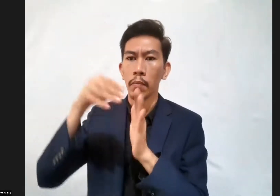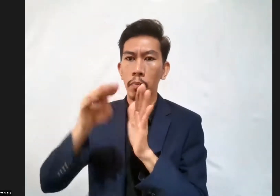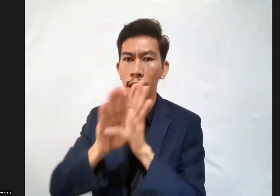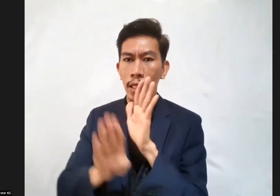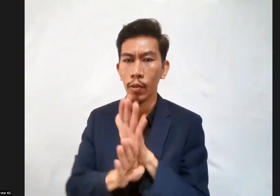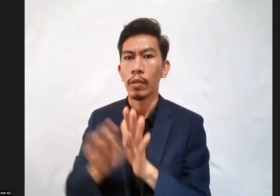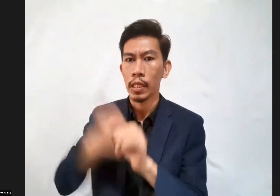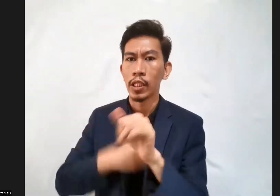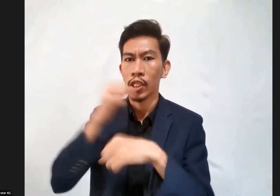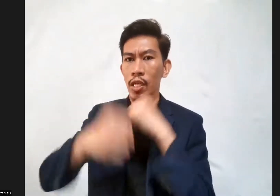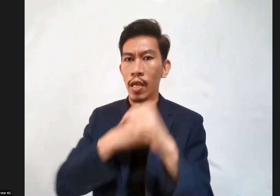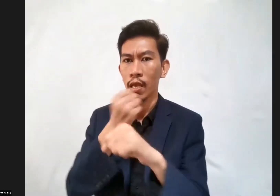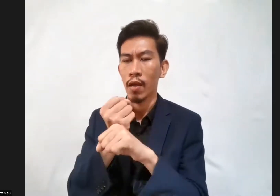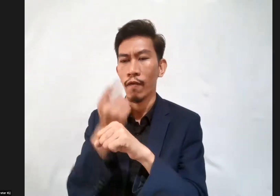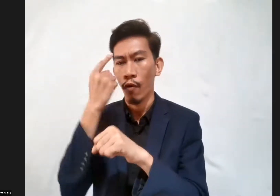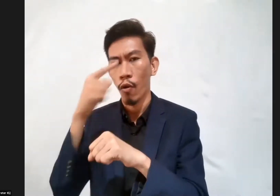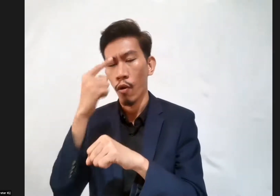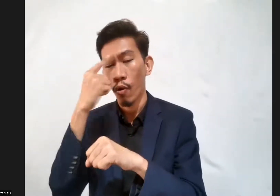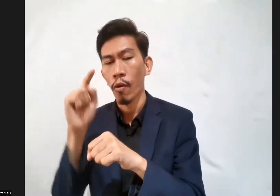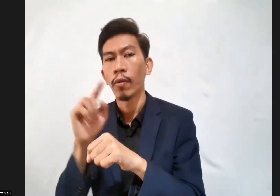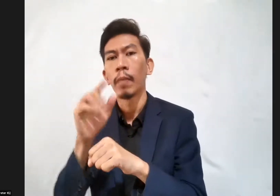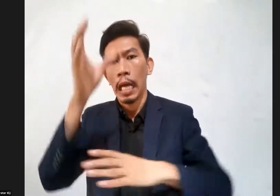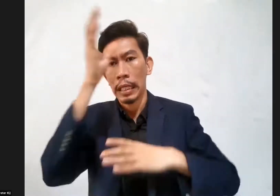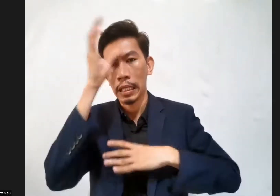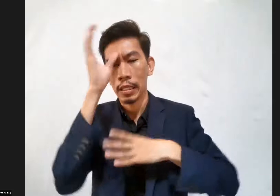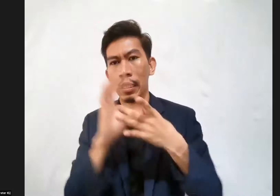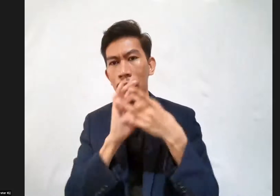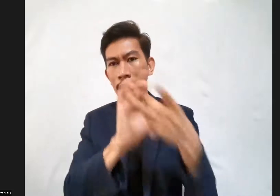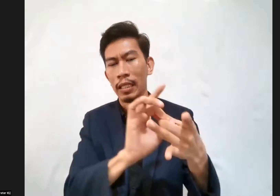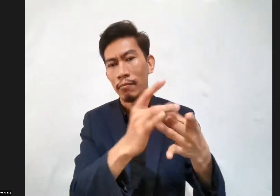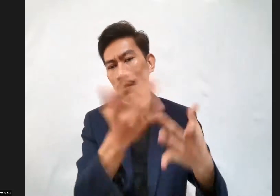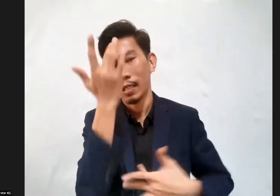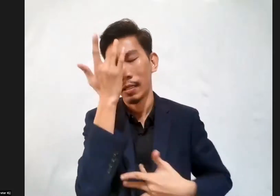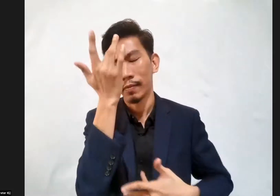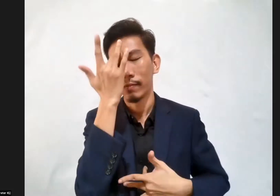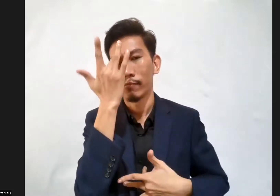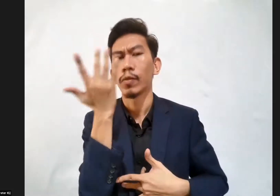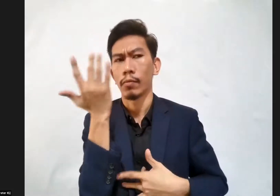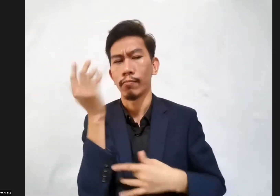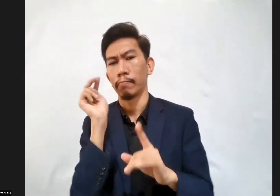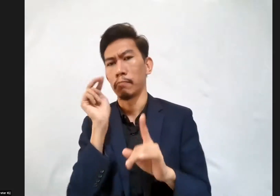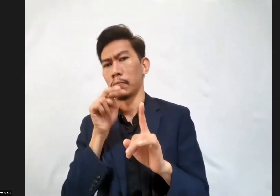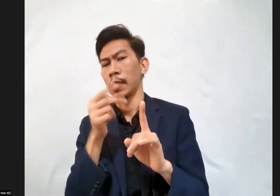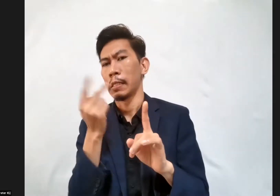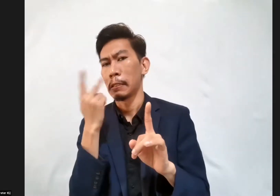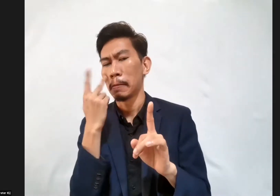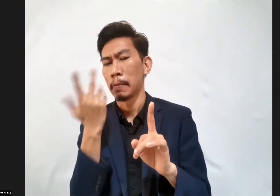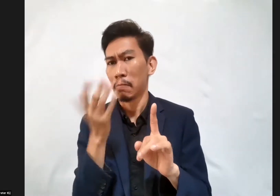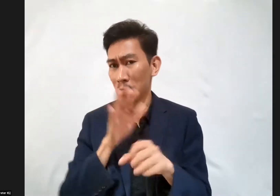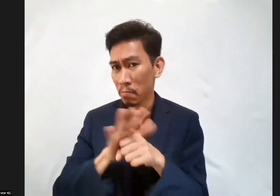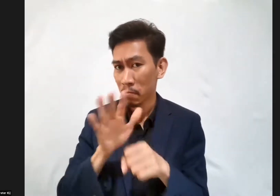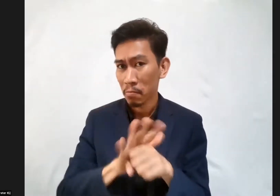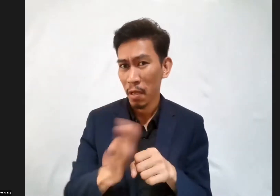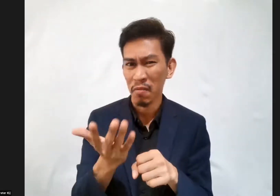for cancer-related cases. That's something we should take a look at if that's enough, and it's probably